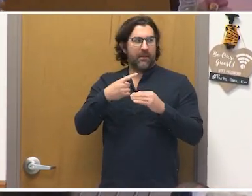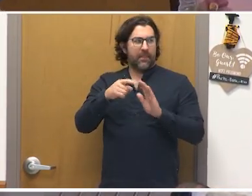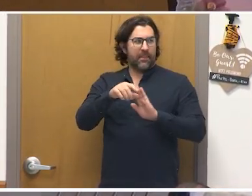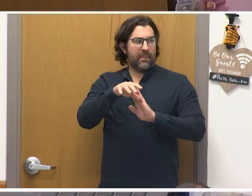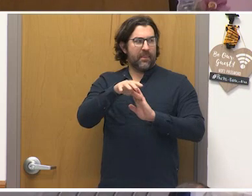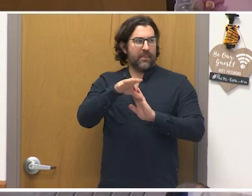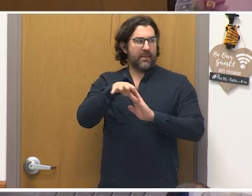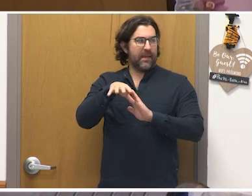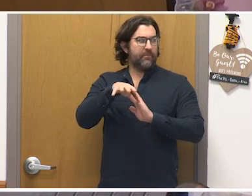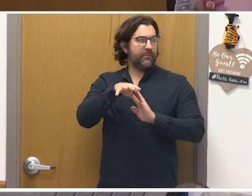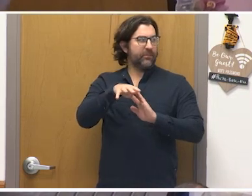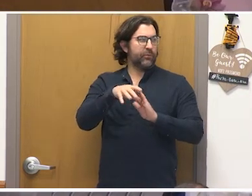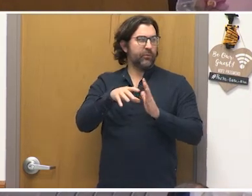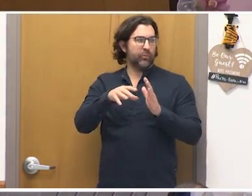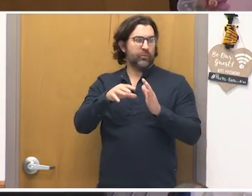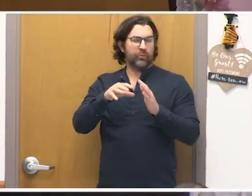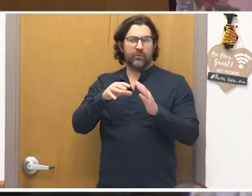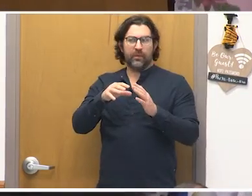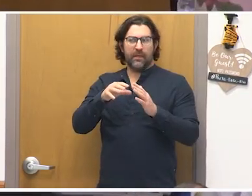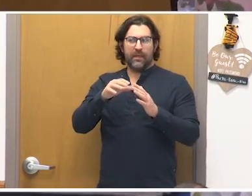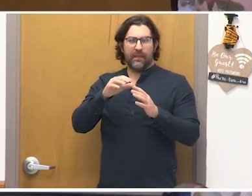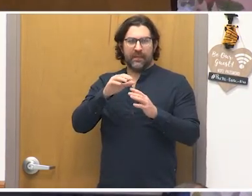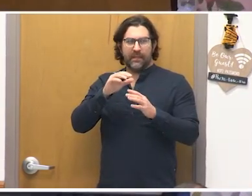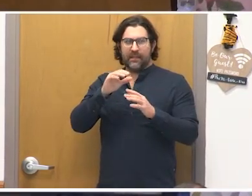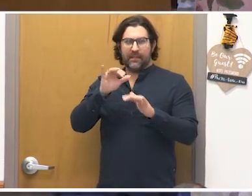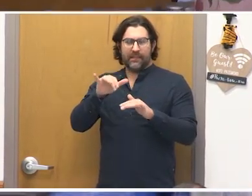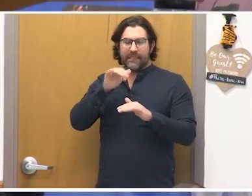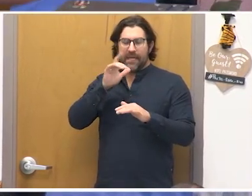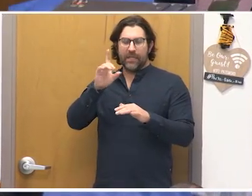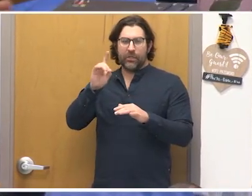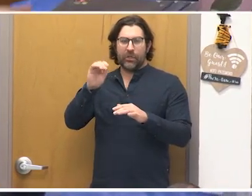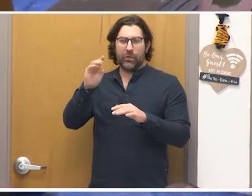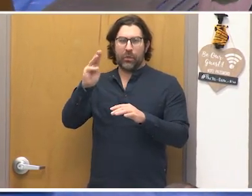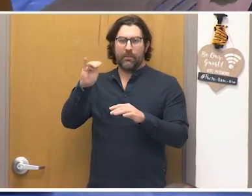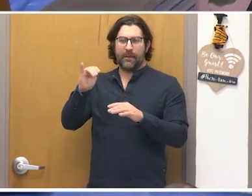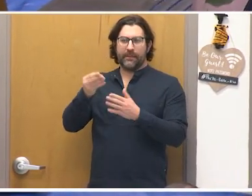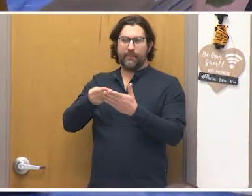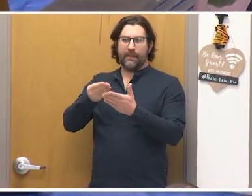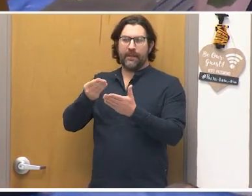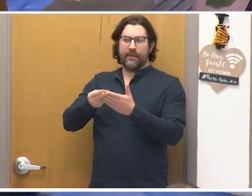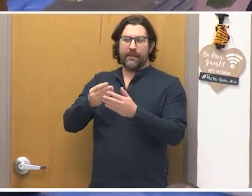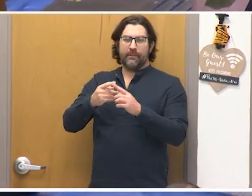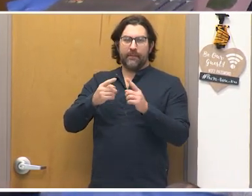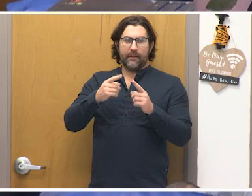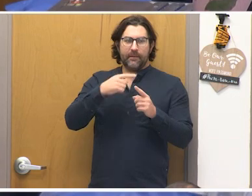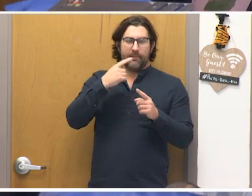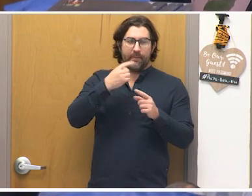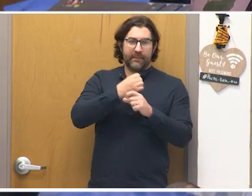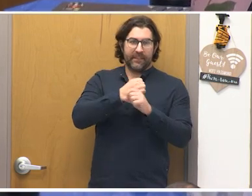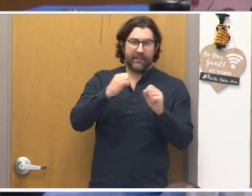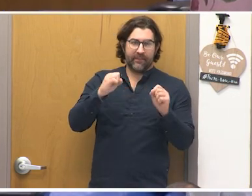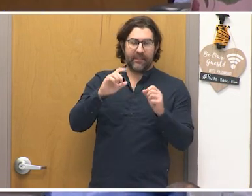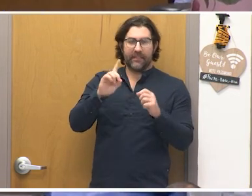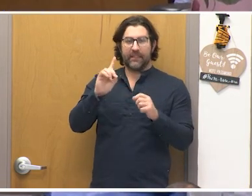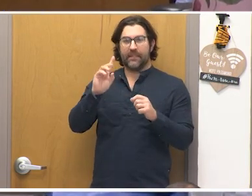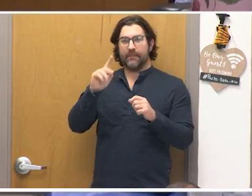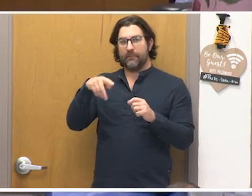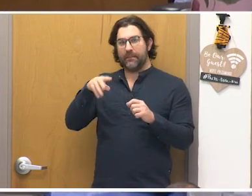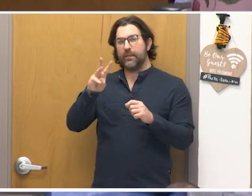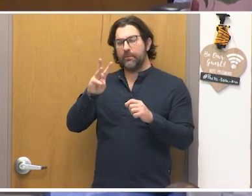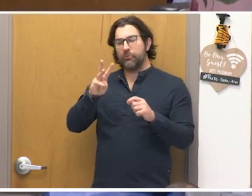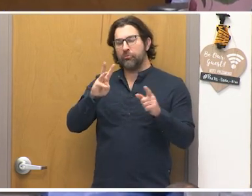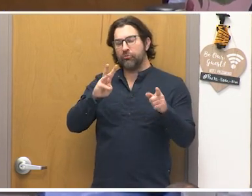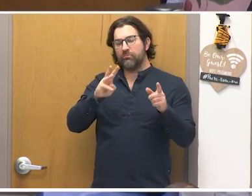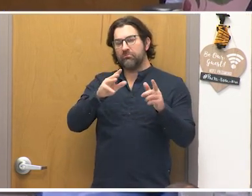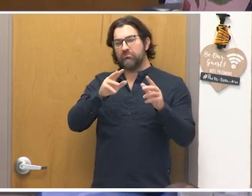that. That wouldn't be in DOMI's jurisdiction, but public safety and DPW certainly should be looking at that